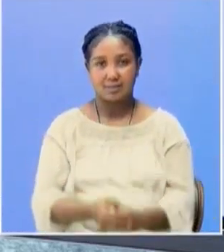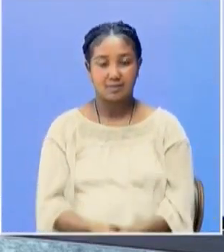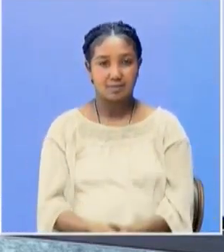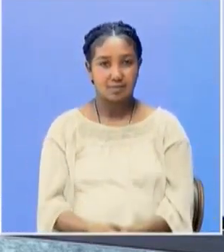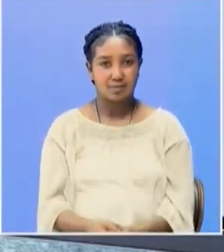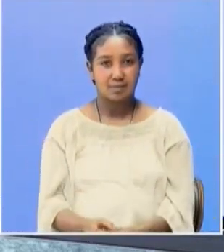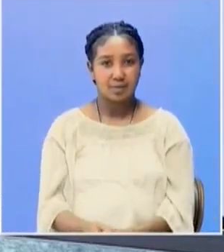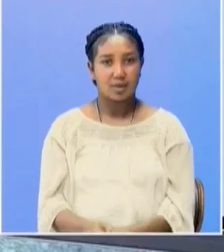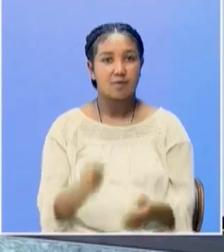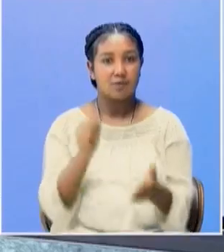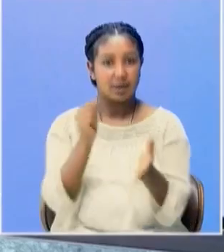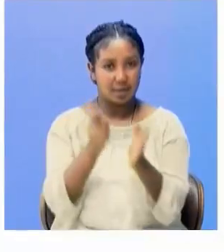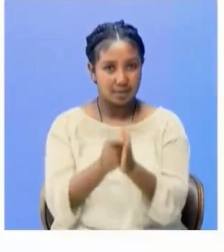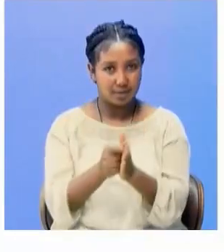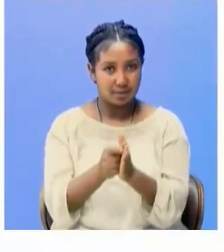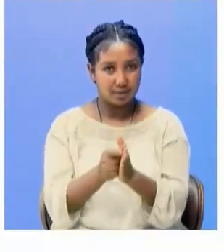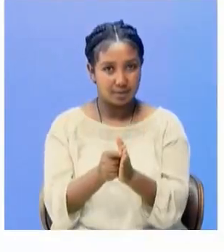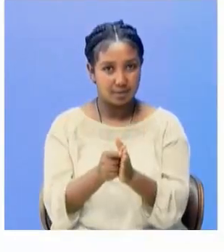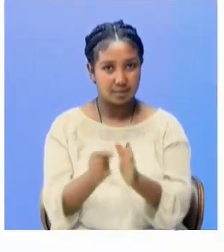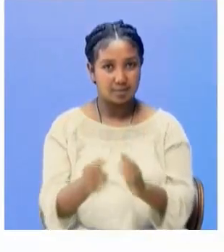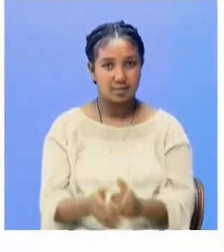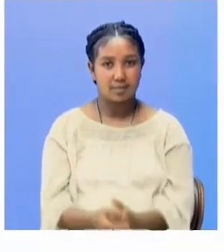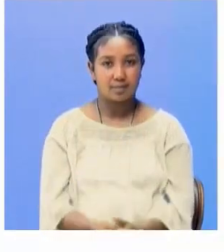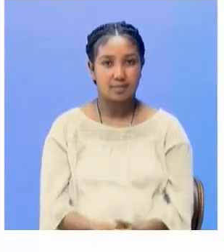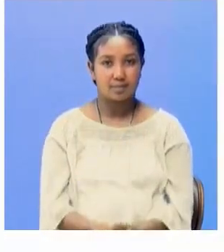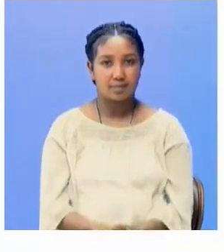okay? For example,